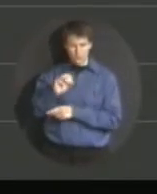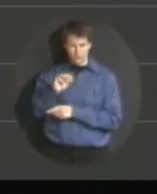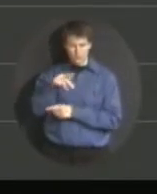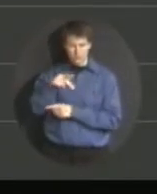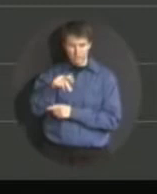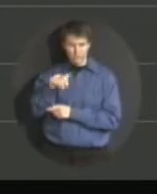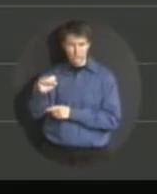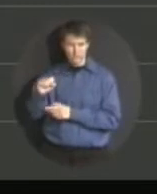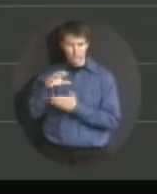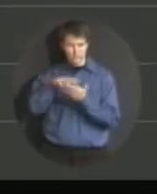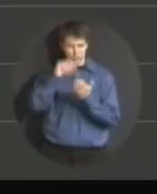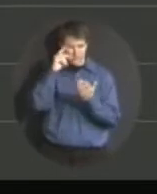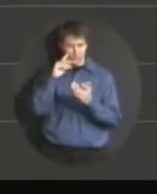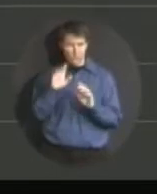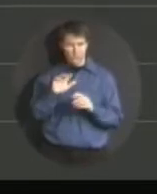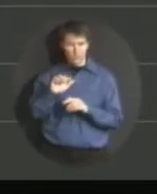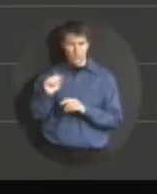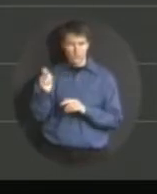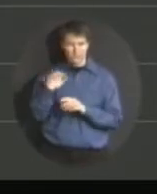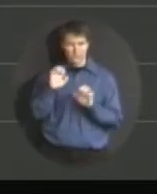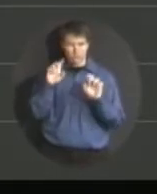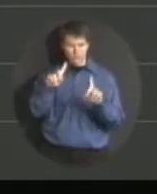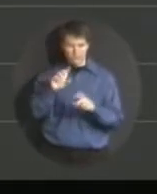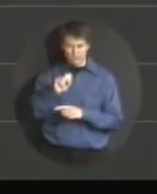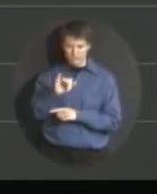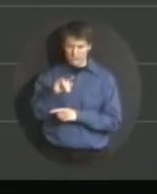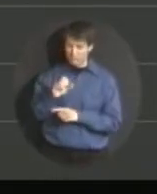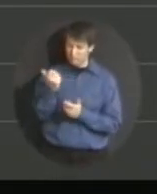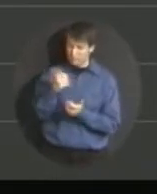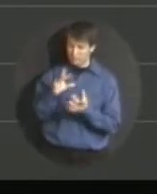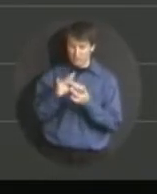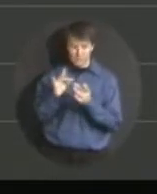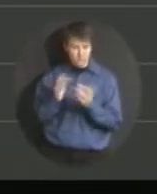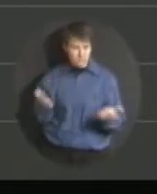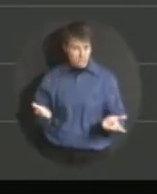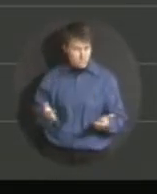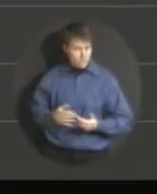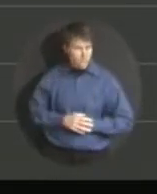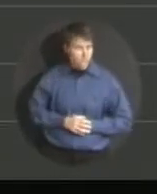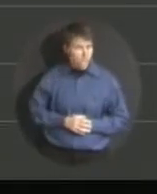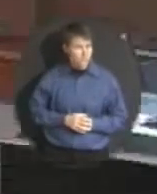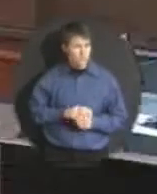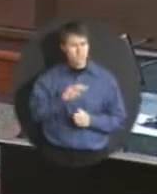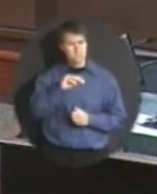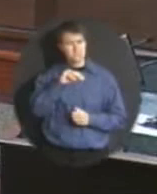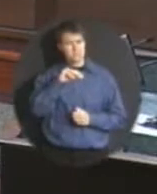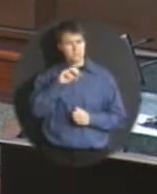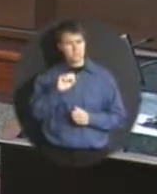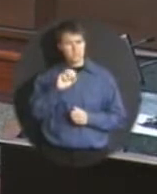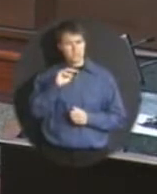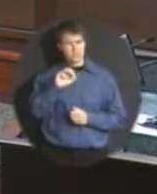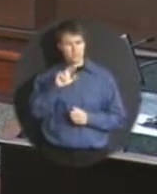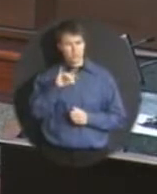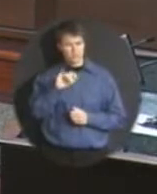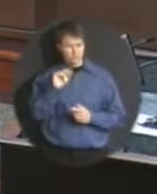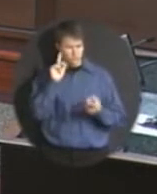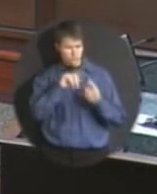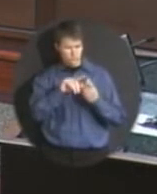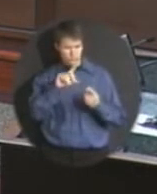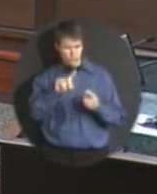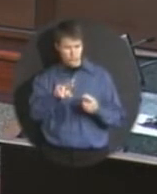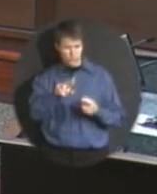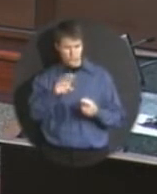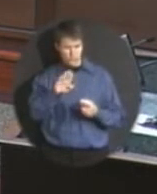Alternative Education Sites. Are there any comments? Ms. Martin, and this is directed to Dr. Berry. Dr. Berry,